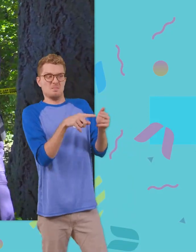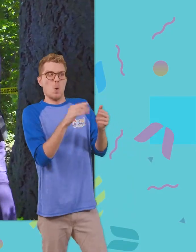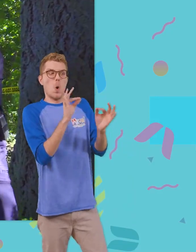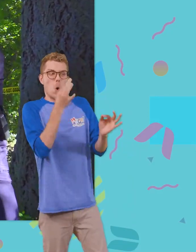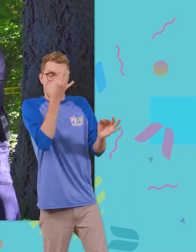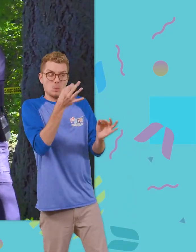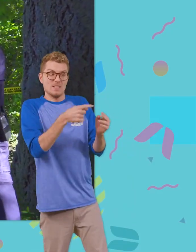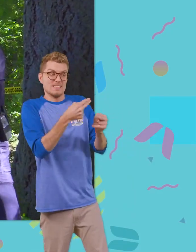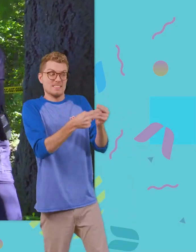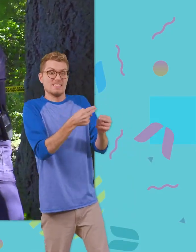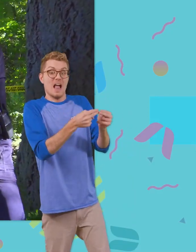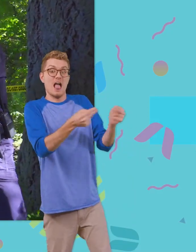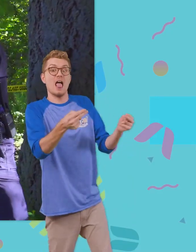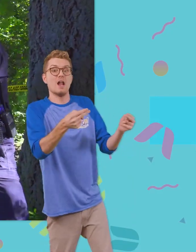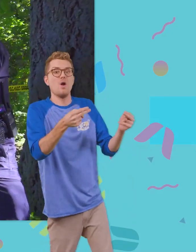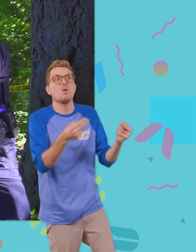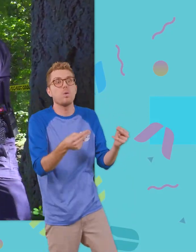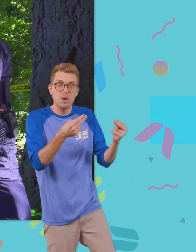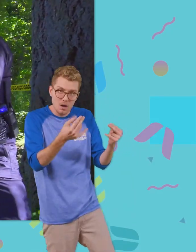Let's tie it. There we go.